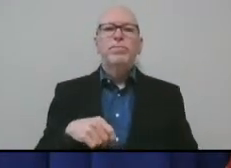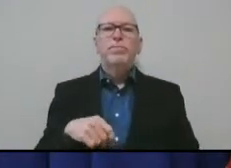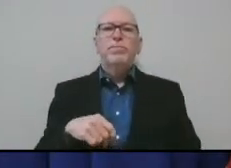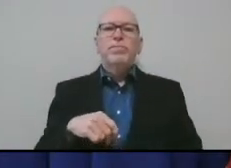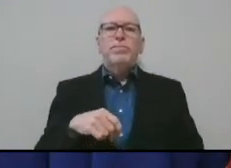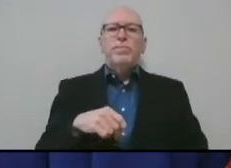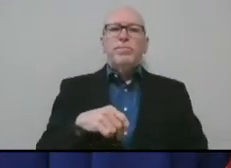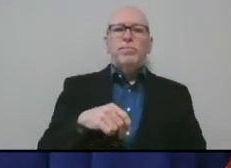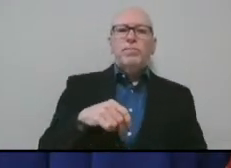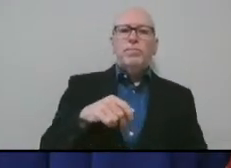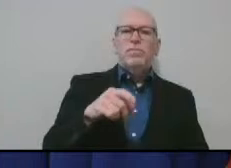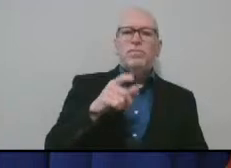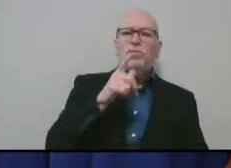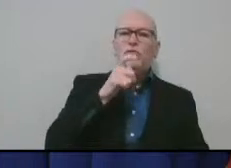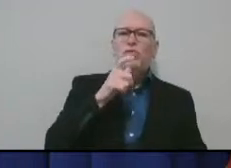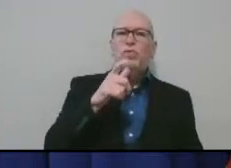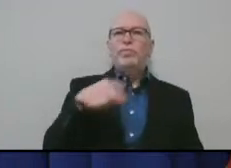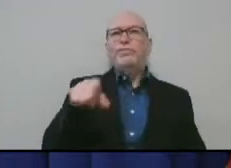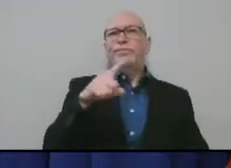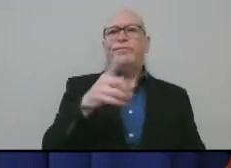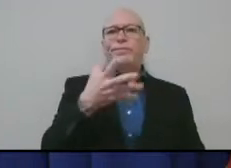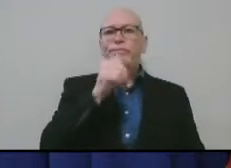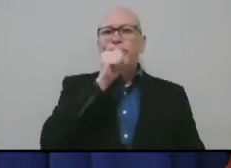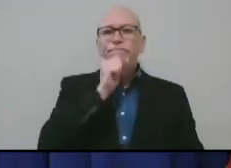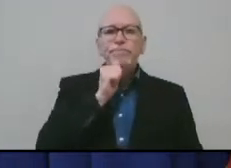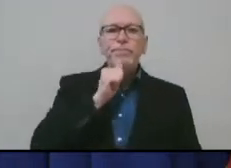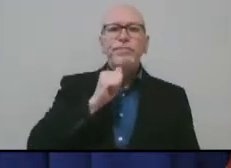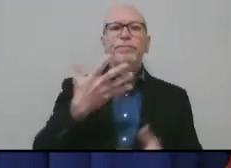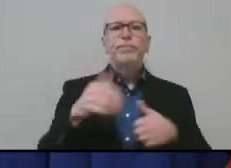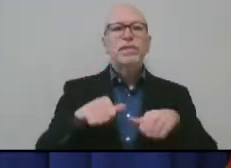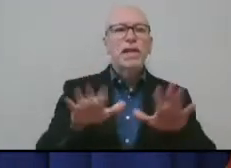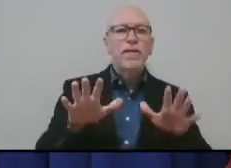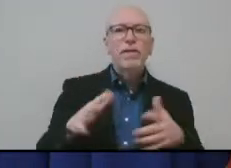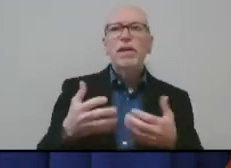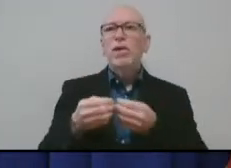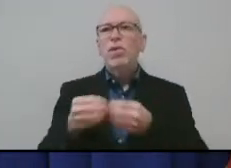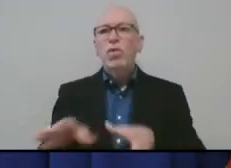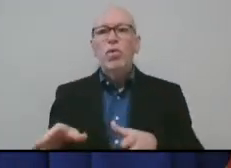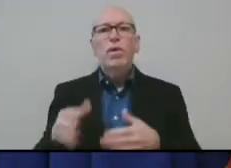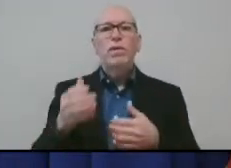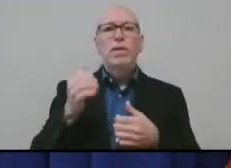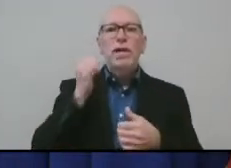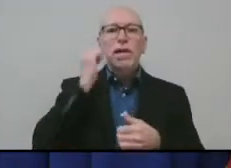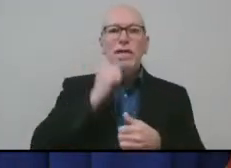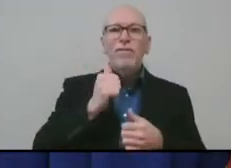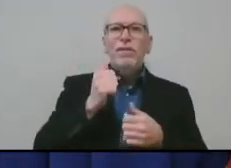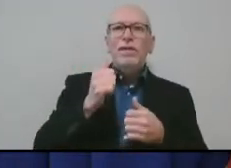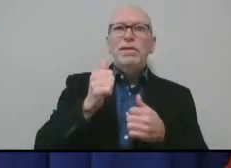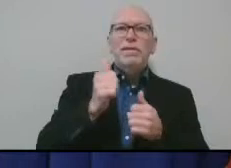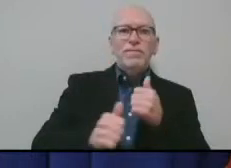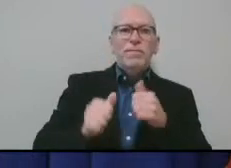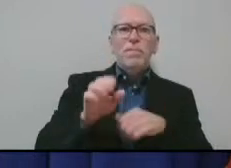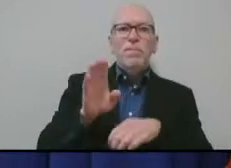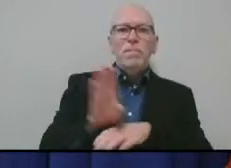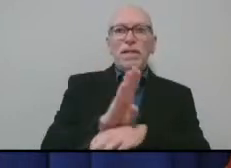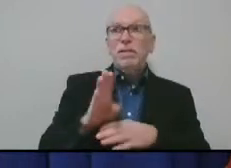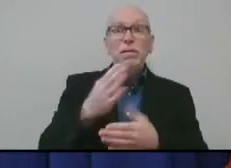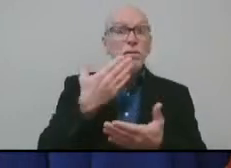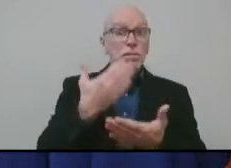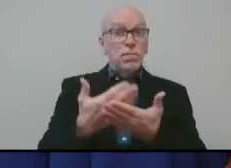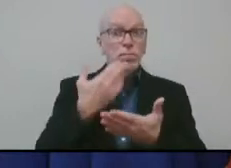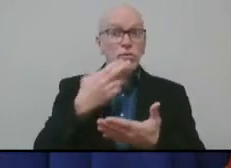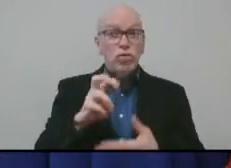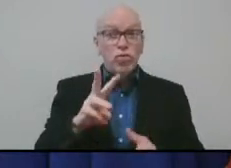that has endured and sacrificed and lost so much. Every single business. We got some good news